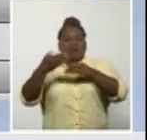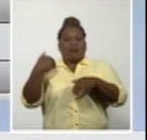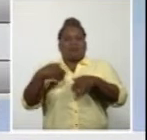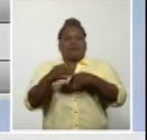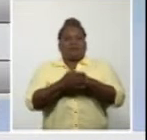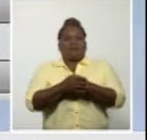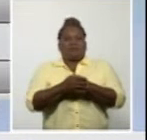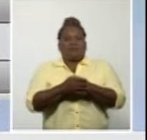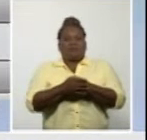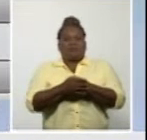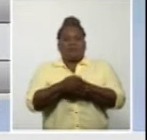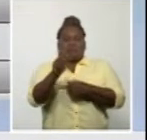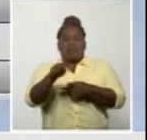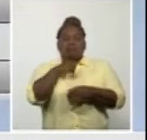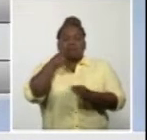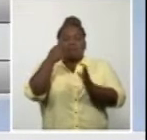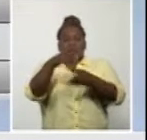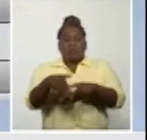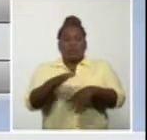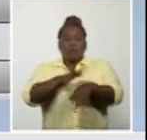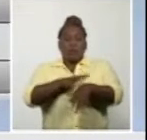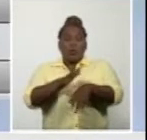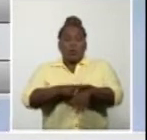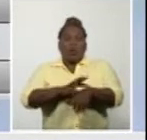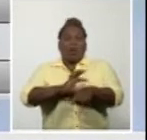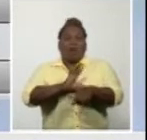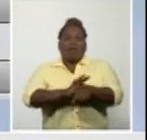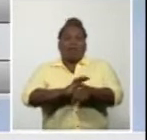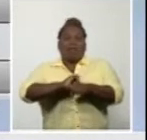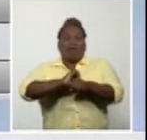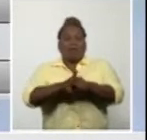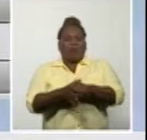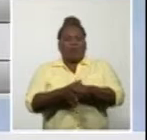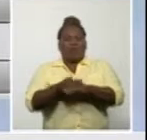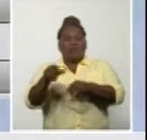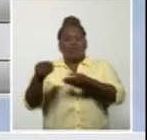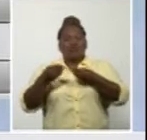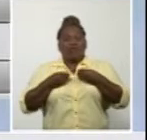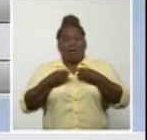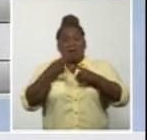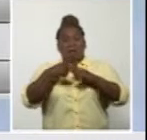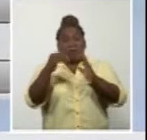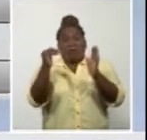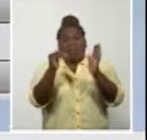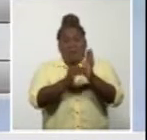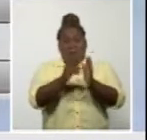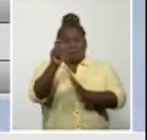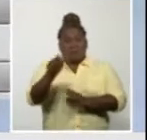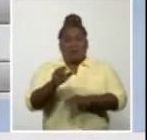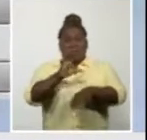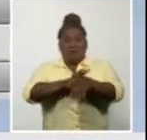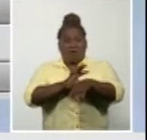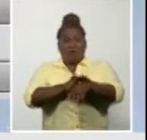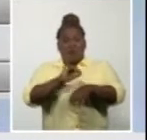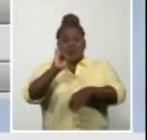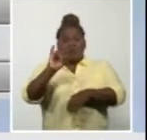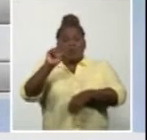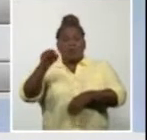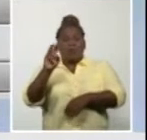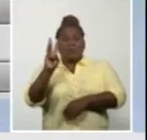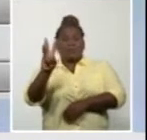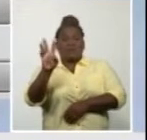6.34%. I don't think I said that the lethality in the region of the Americas is of